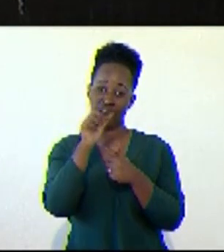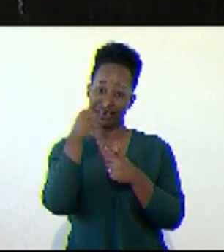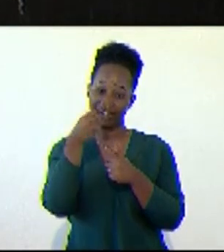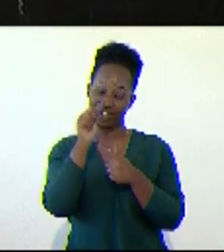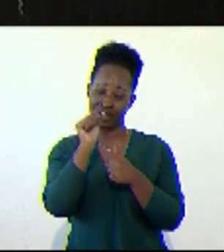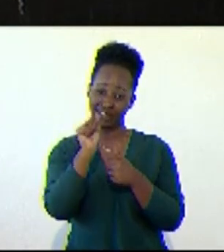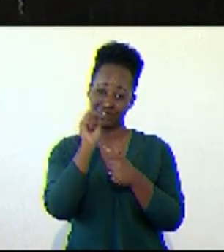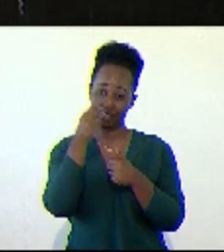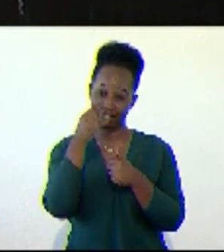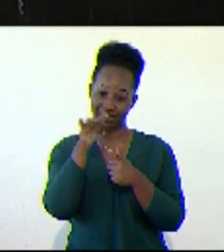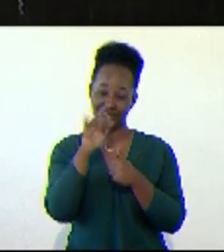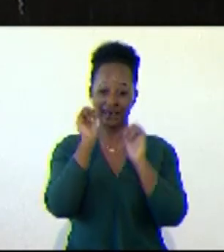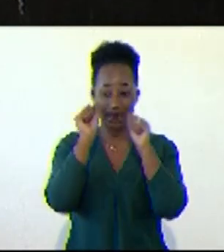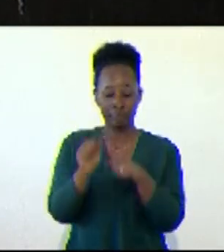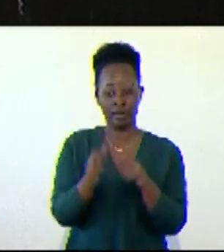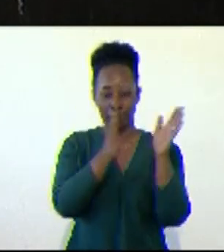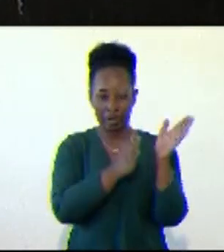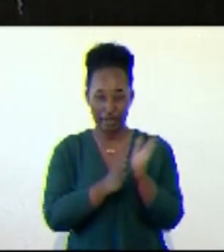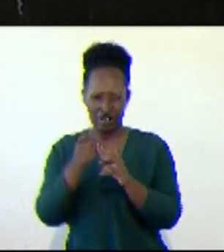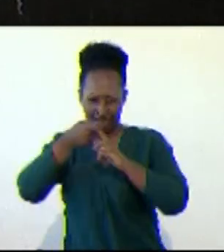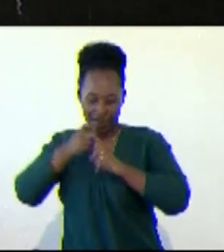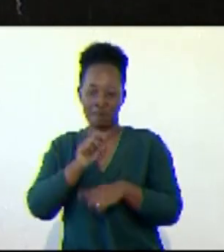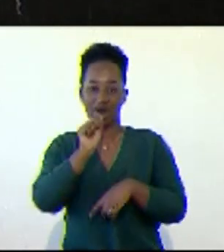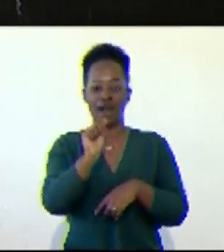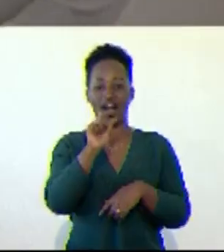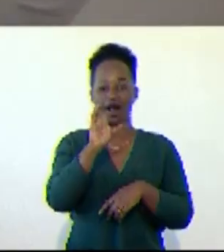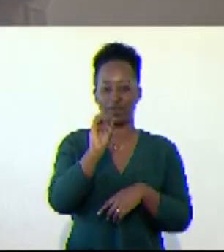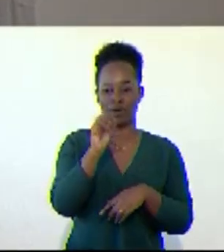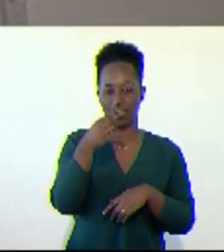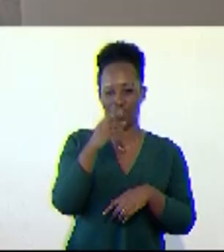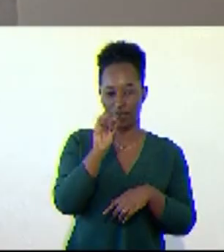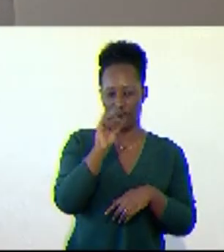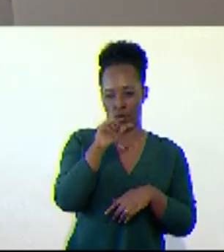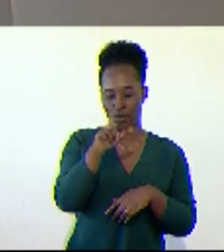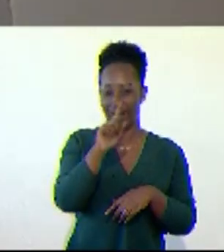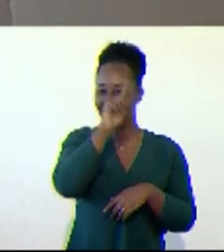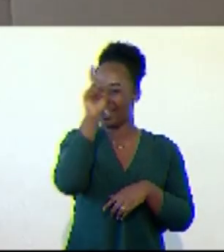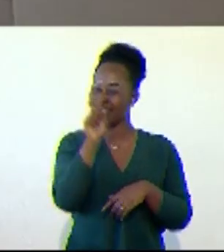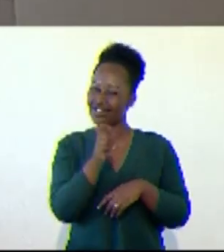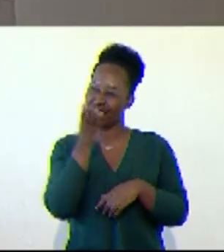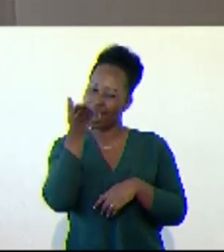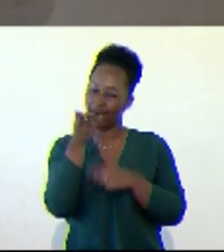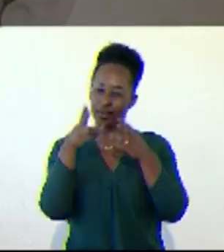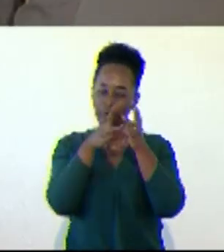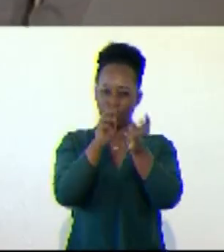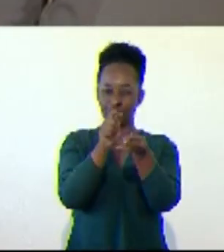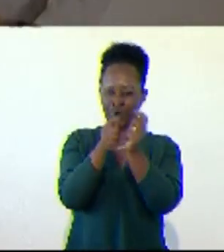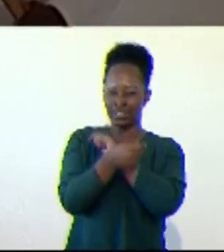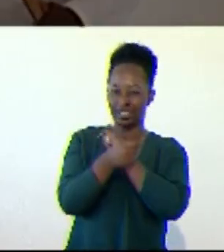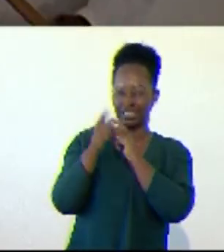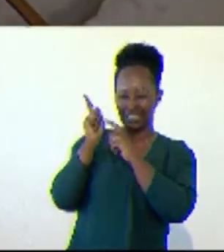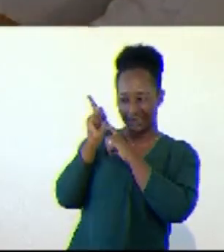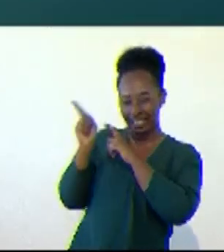alcohols. So is there any way of transforming this